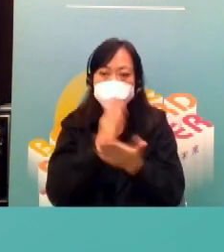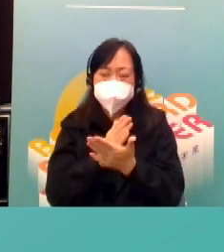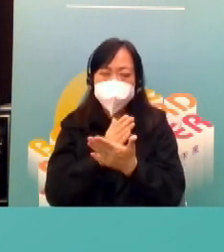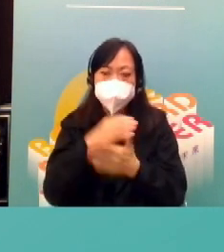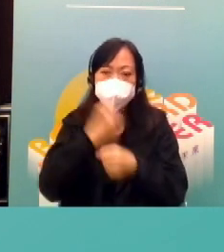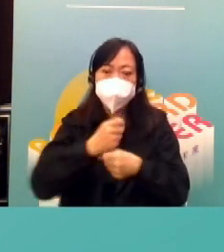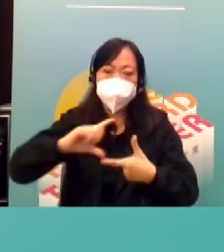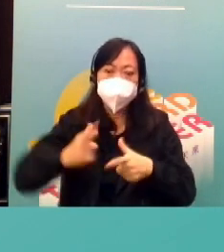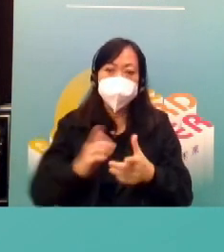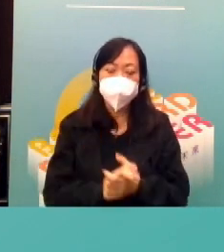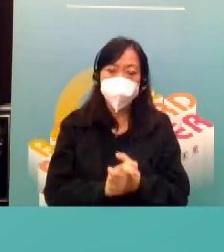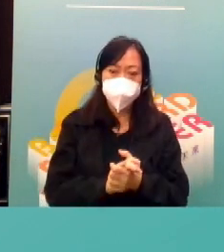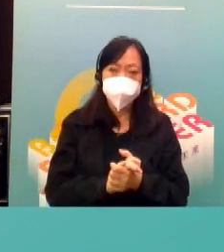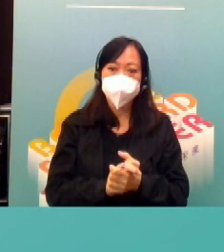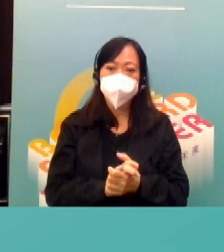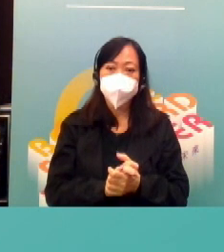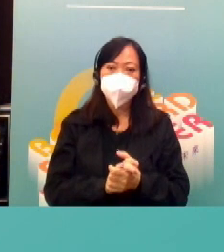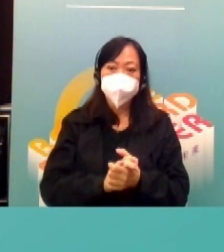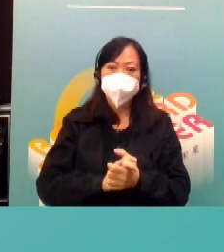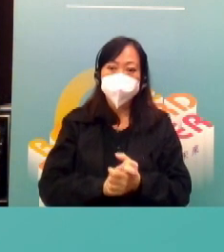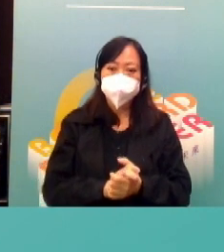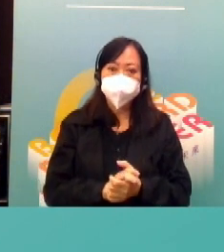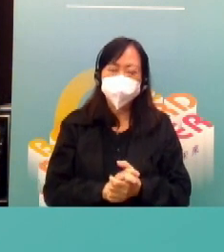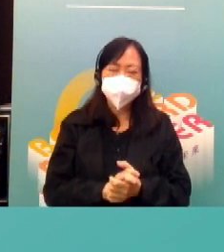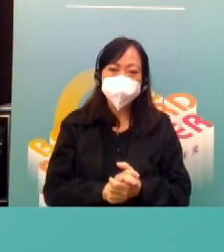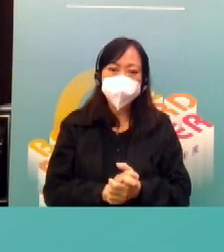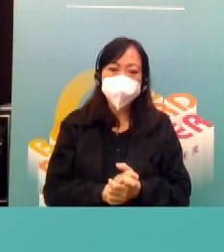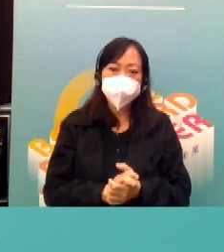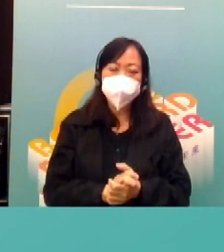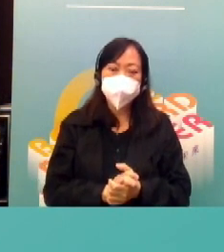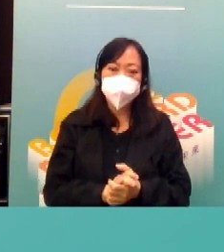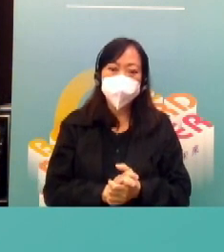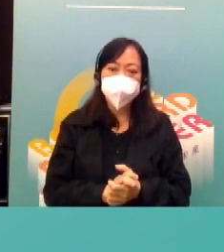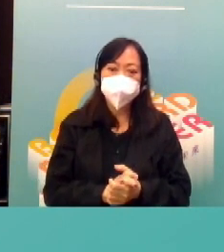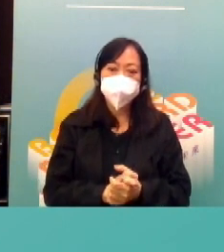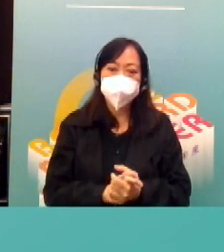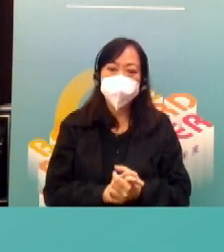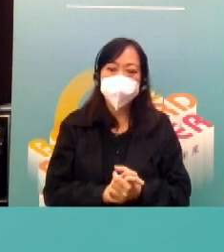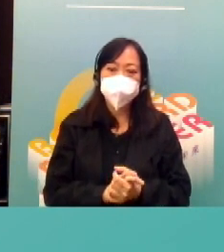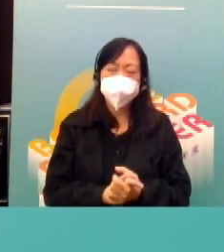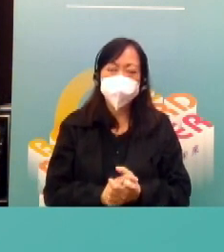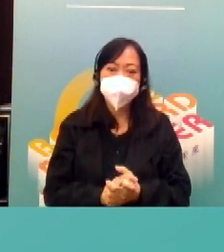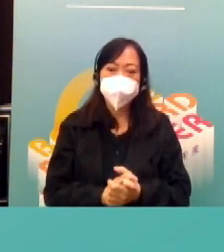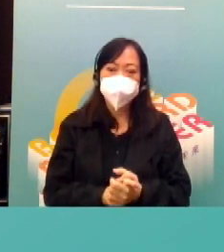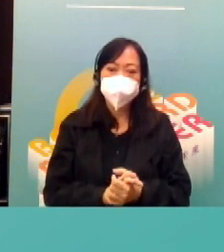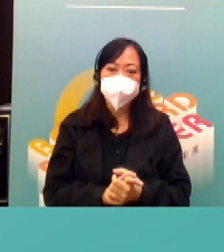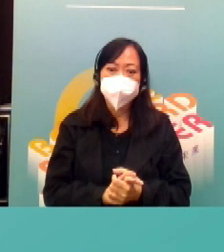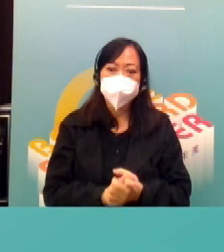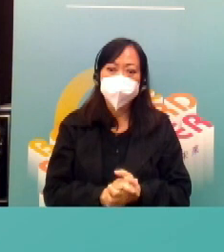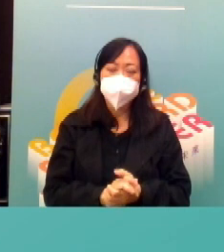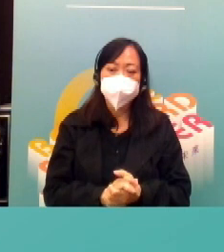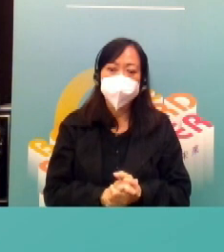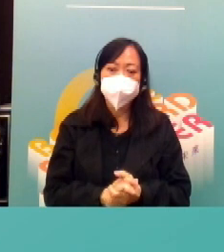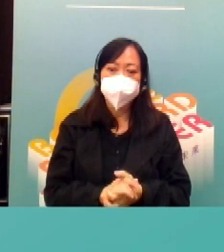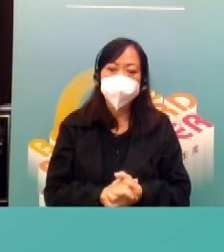social enterprise, which is actually a limited company, albeit backed by government and working closely in collaboration with government. The second role governments